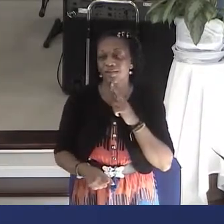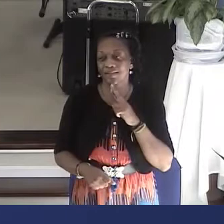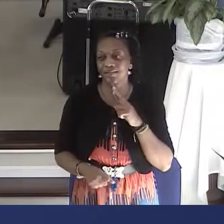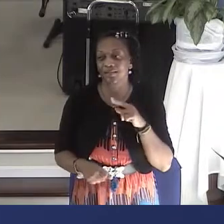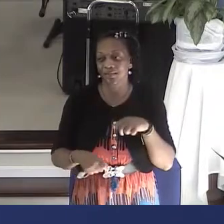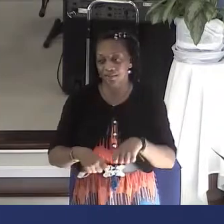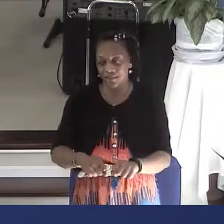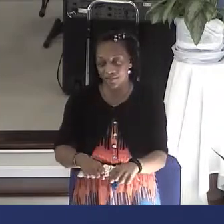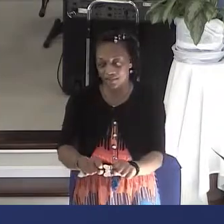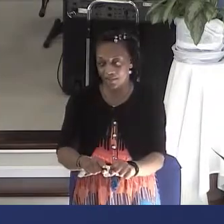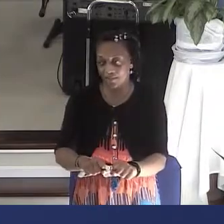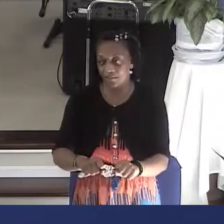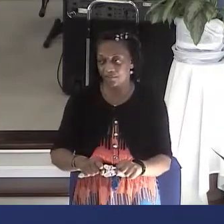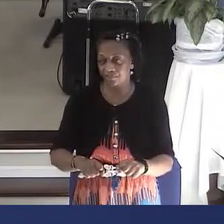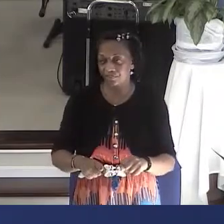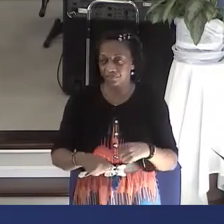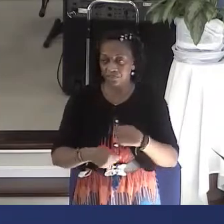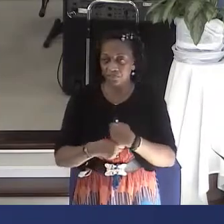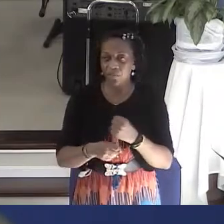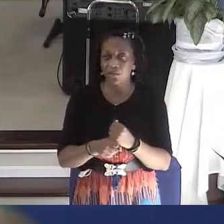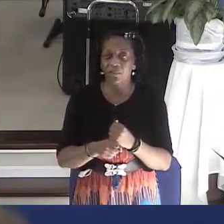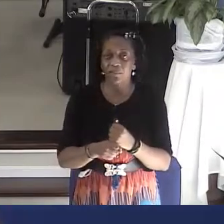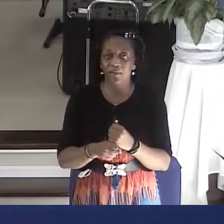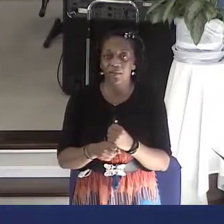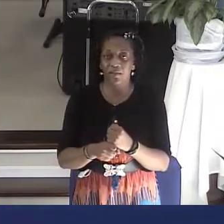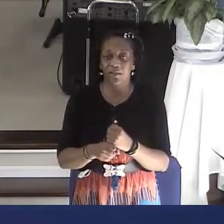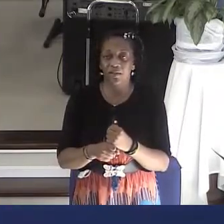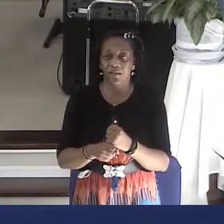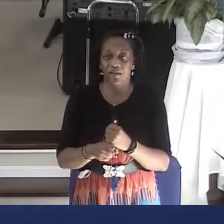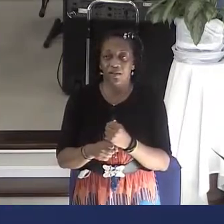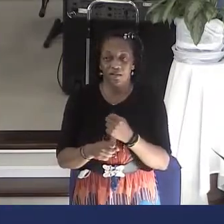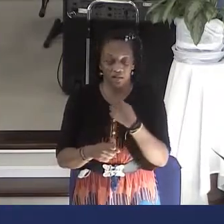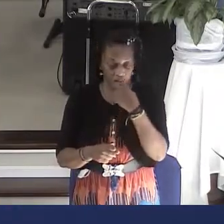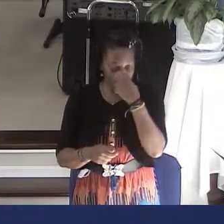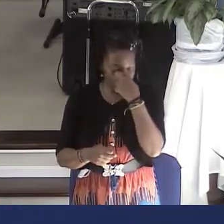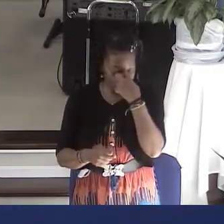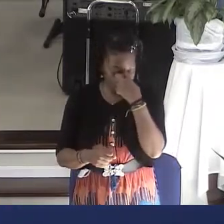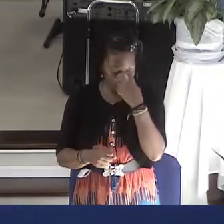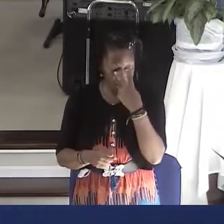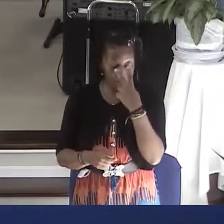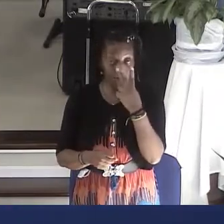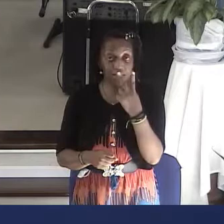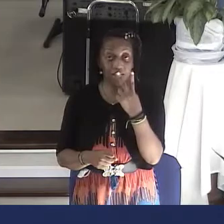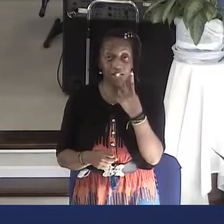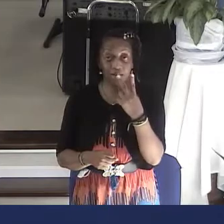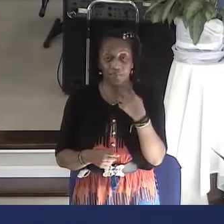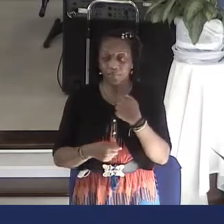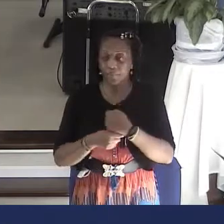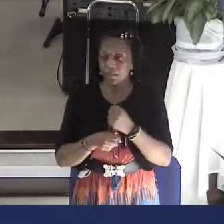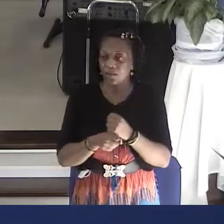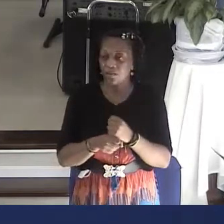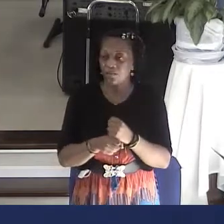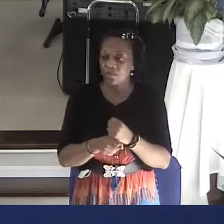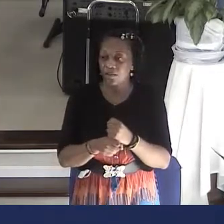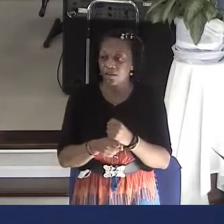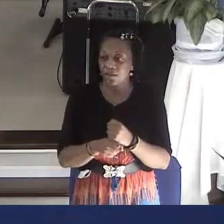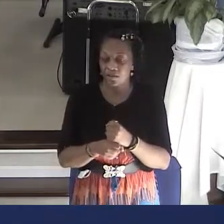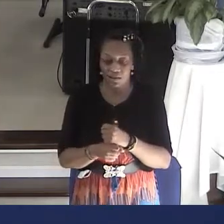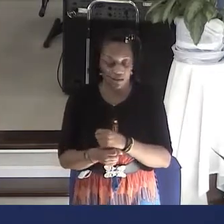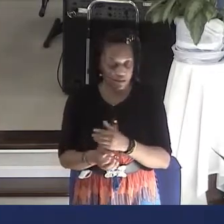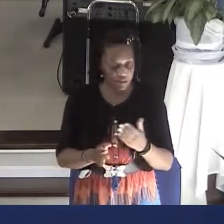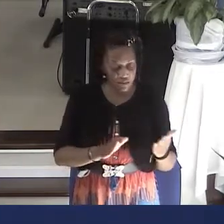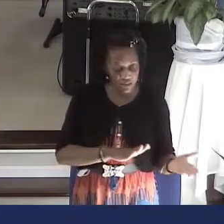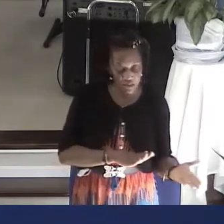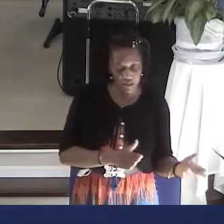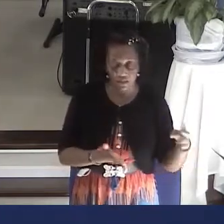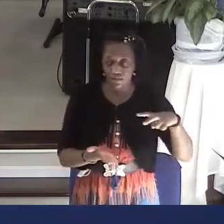walk. You even raised the dead to life again. There is nothing beyond you.